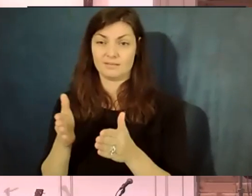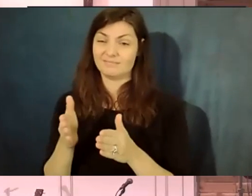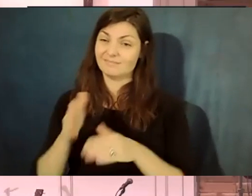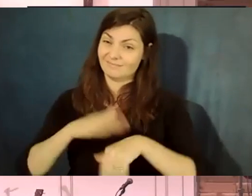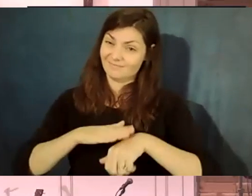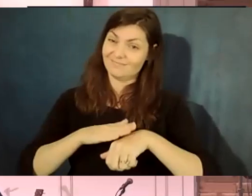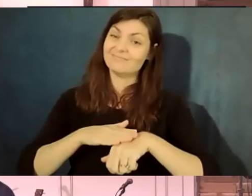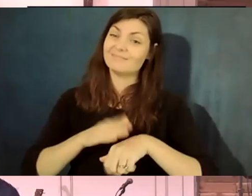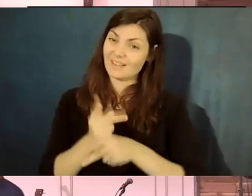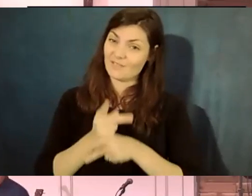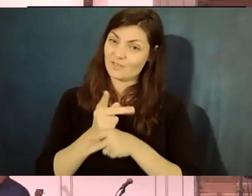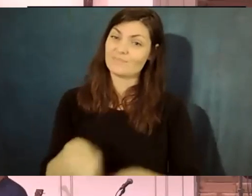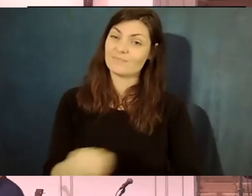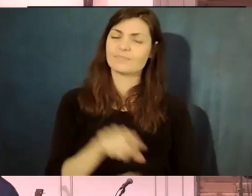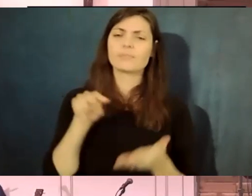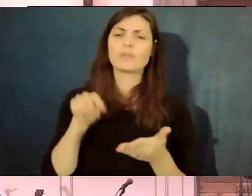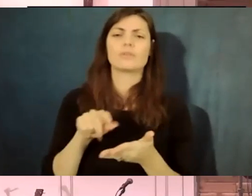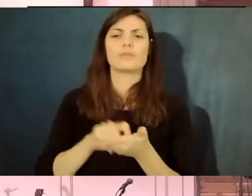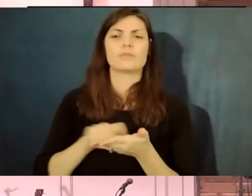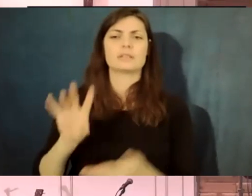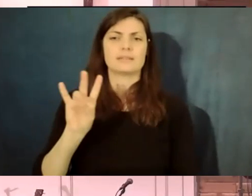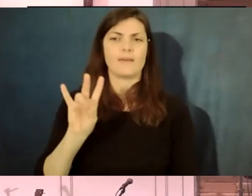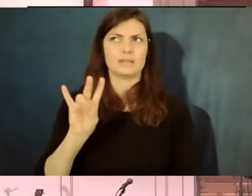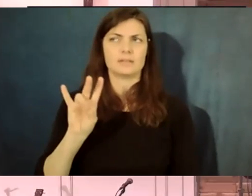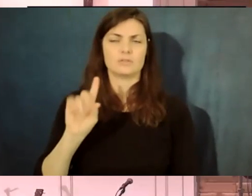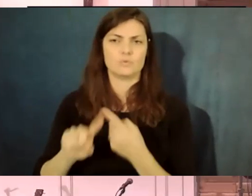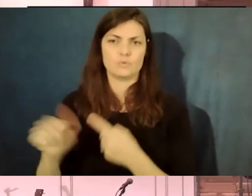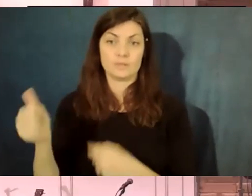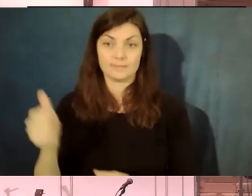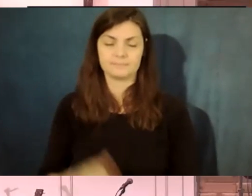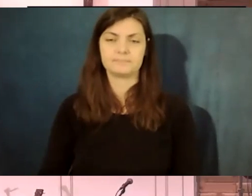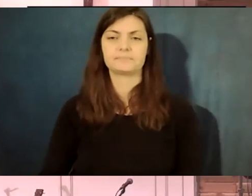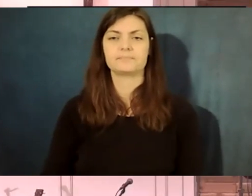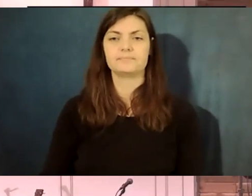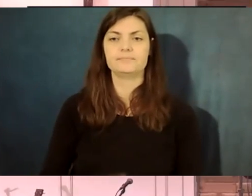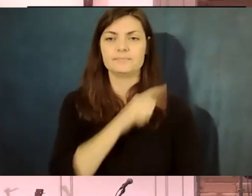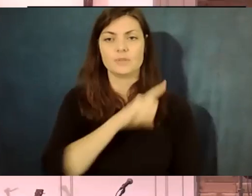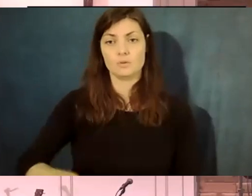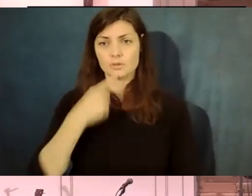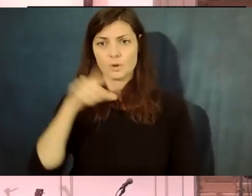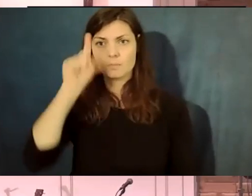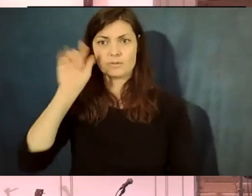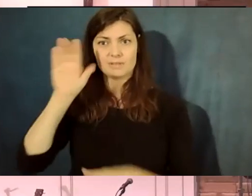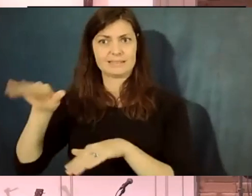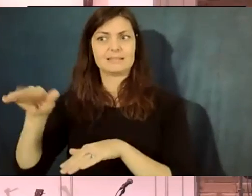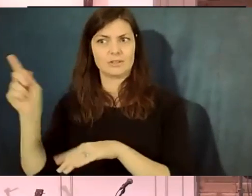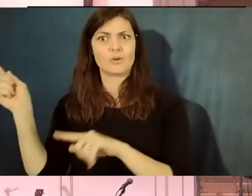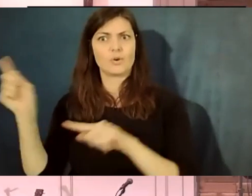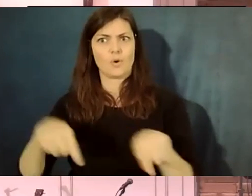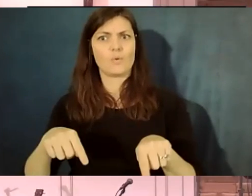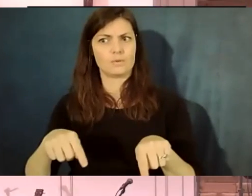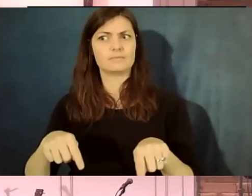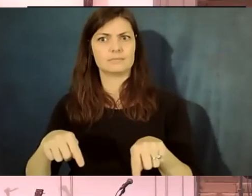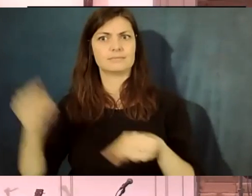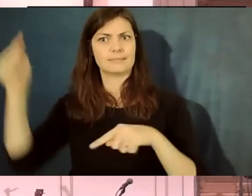7. Let me read this to you. 7 through 10. "And the Lord said to Moses, 'Go get down.'" Underline that. "Go